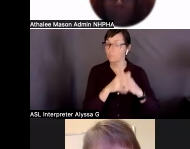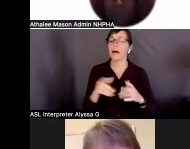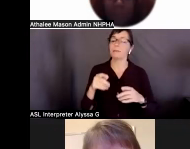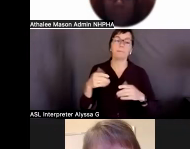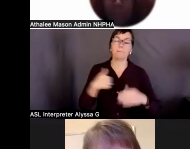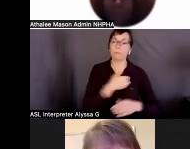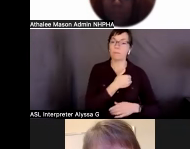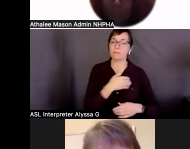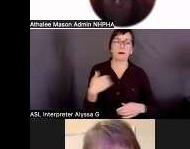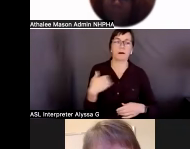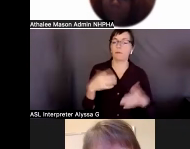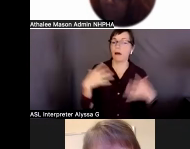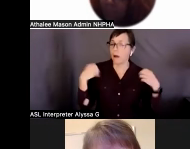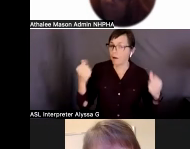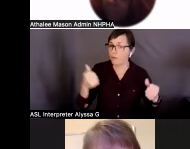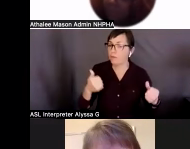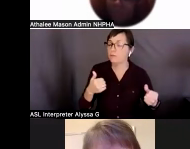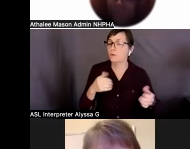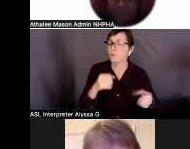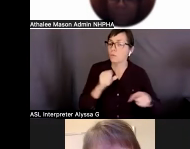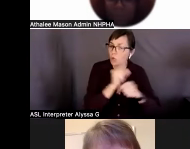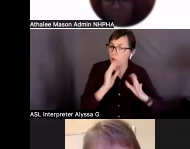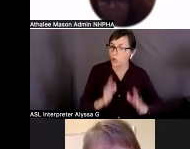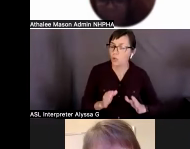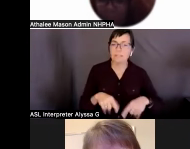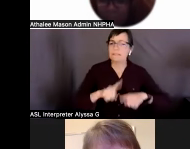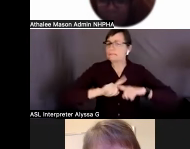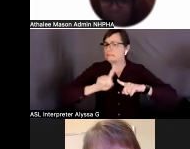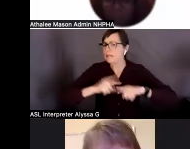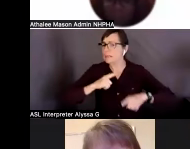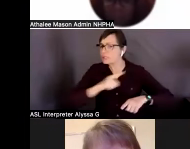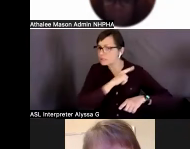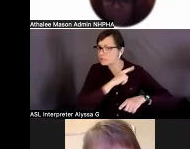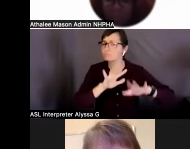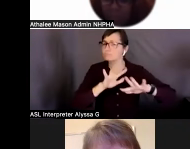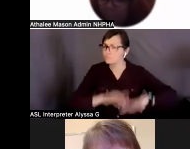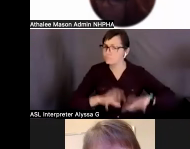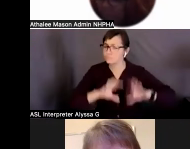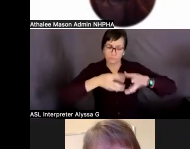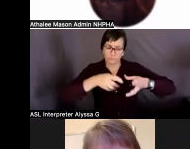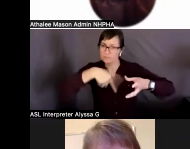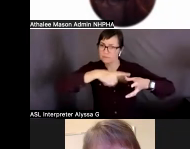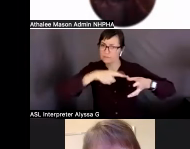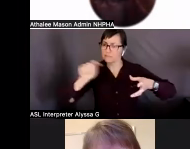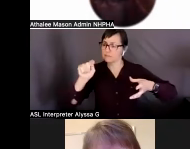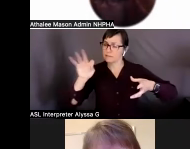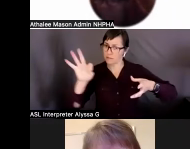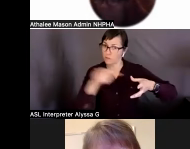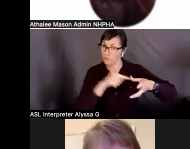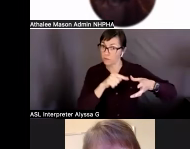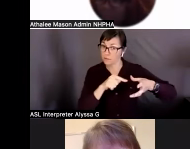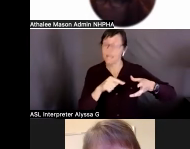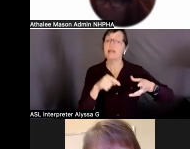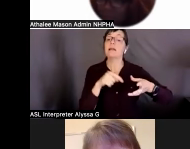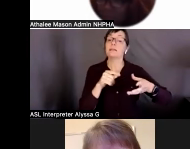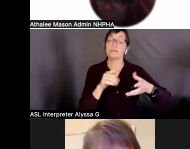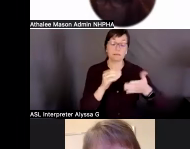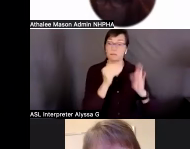representatives, health professionals, legislators, and a host of other partners. And the guidance was intended to provide businesses